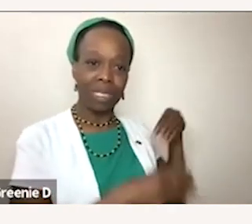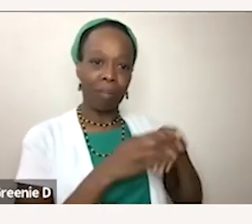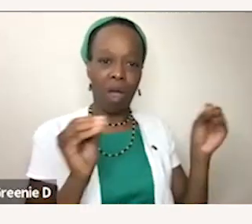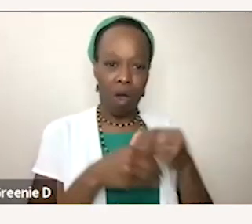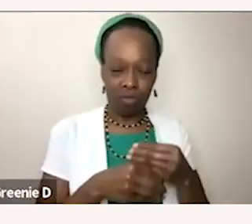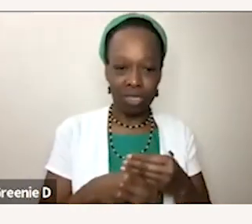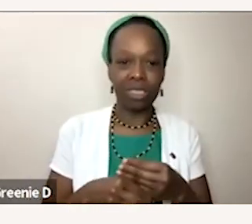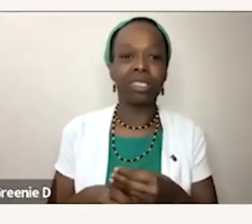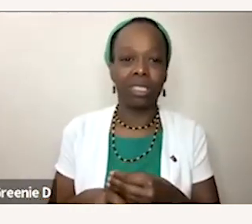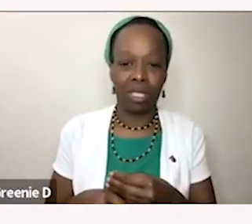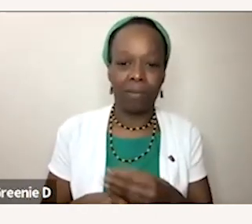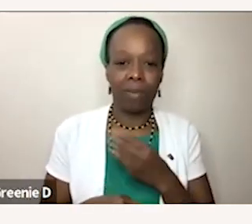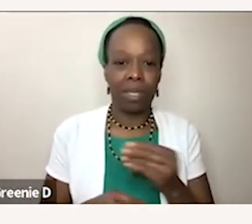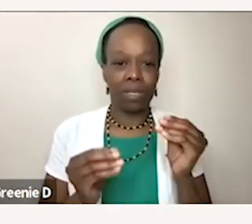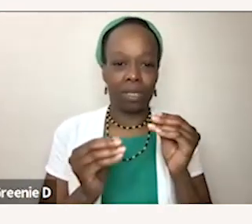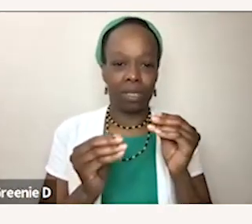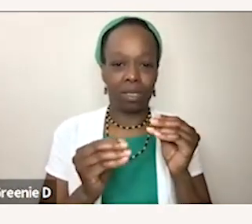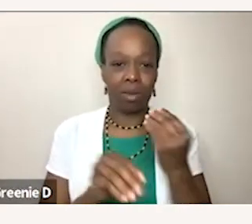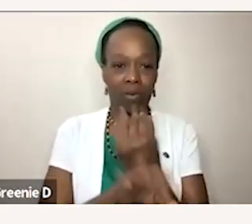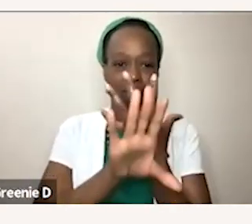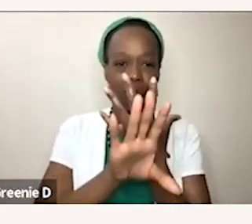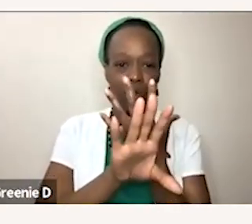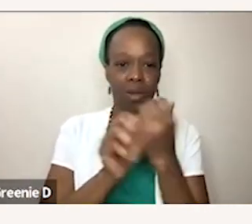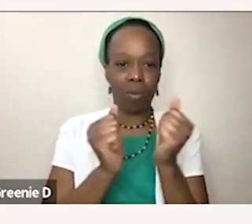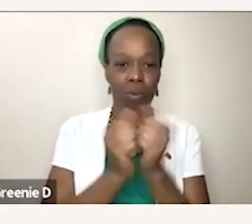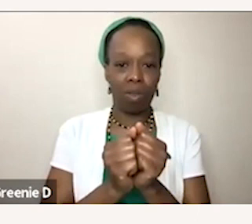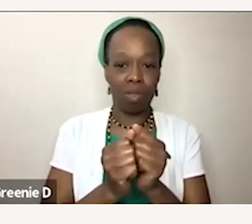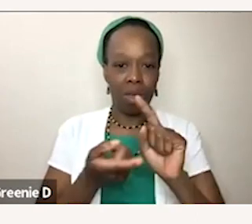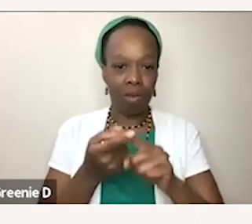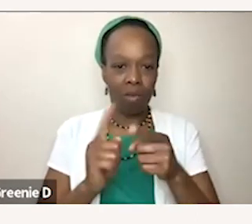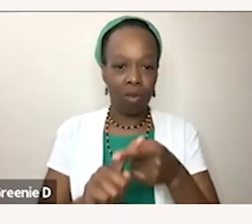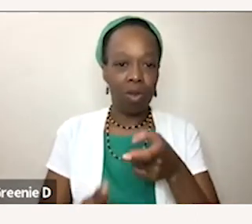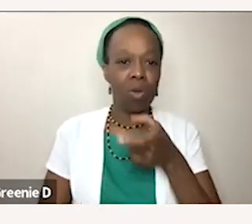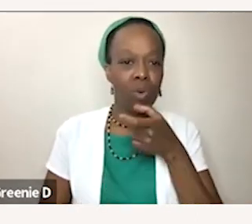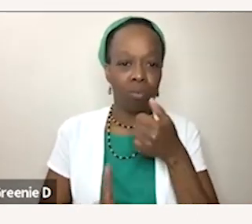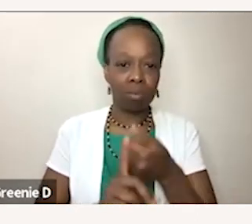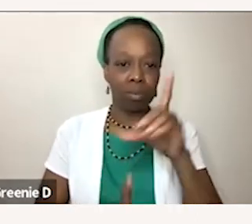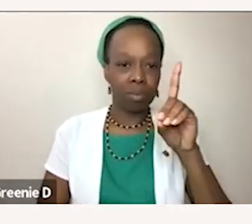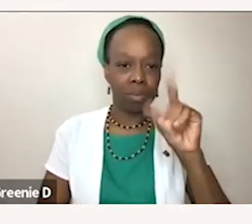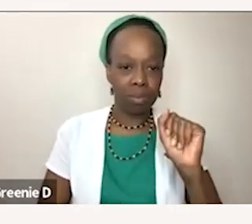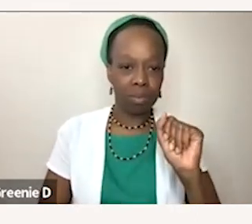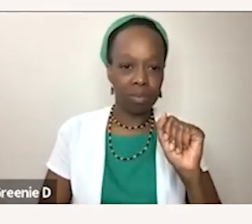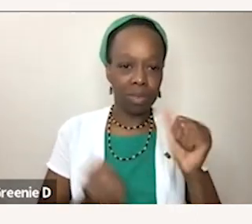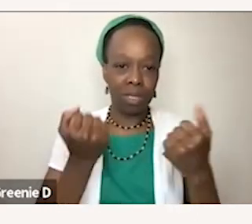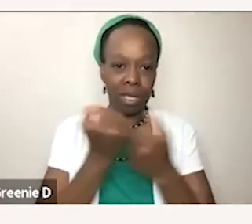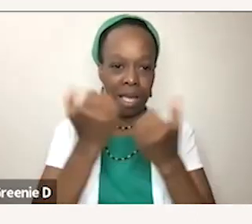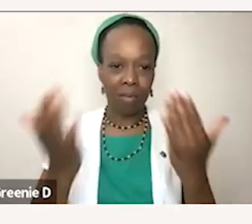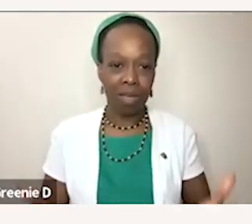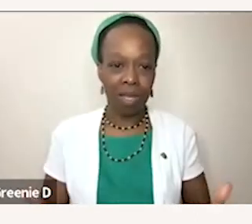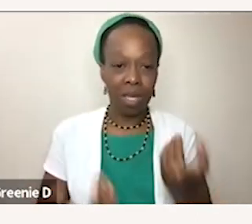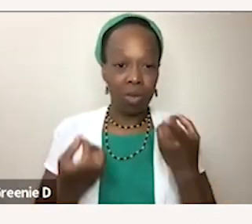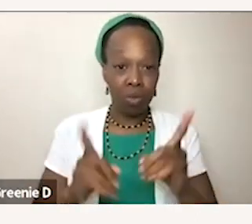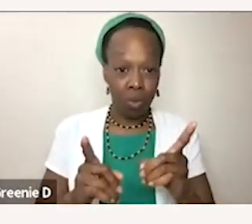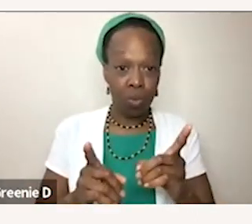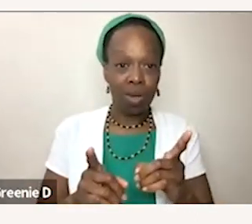with a friend who's also a disability advocate, and in the middle of the meeting, at